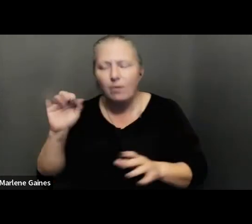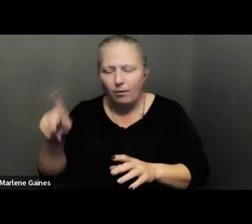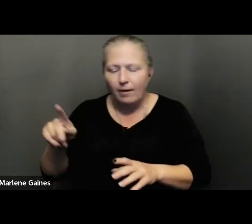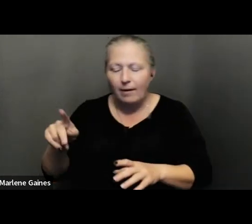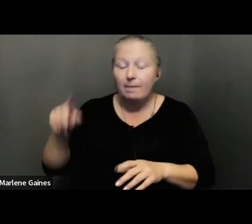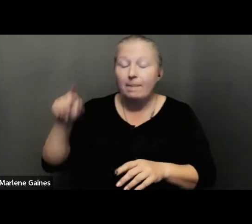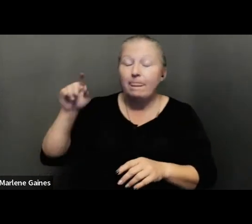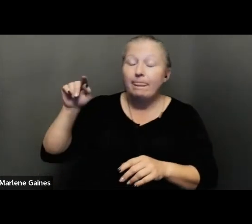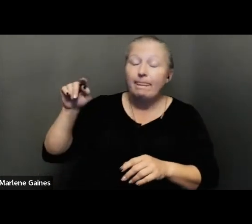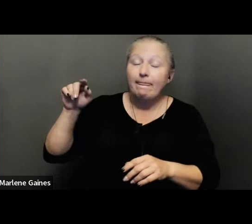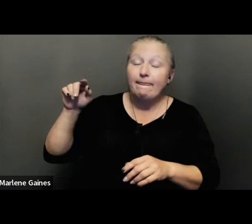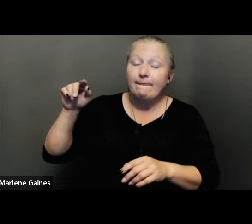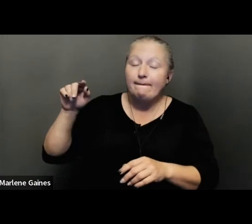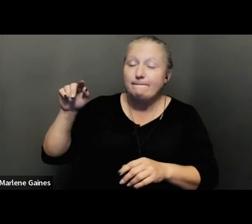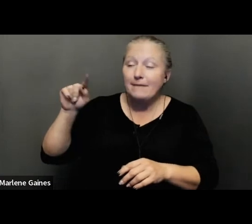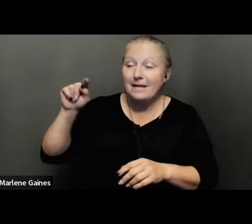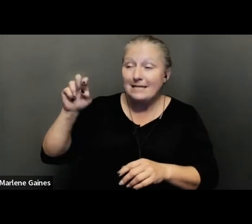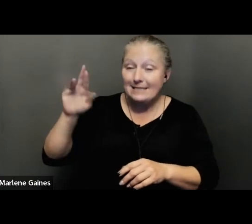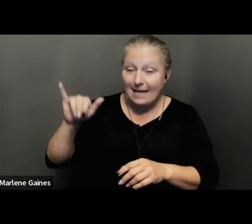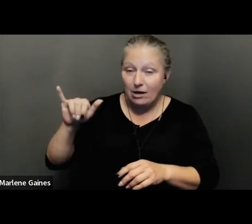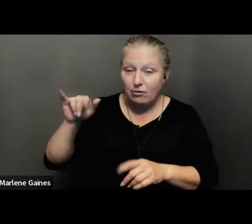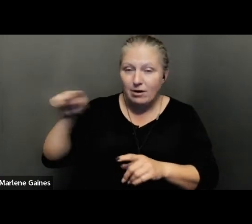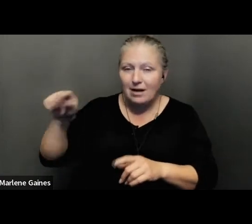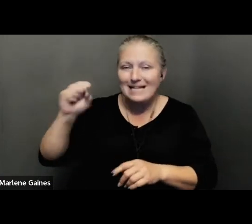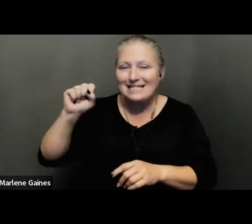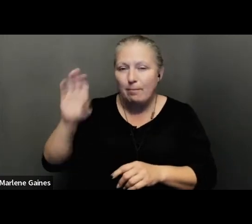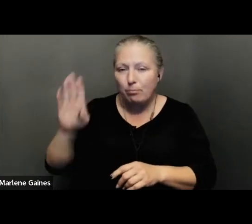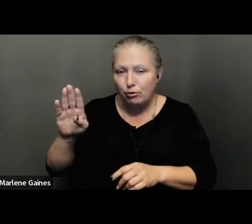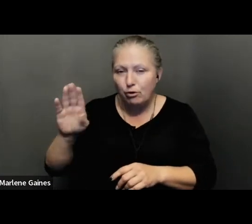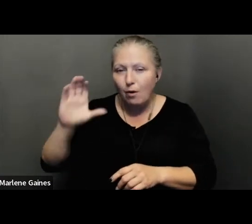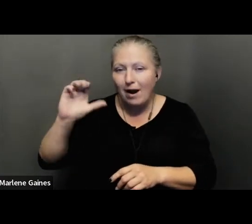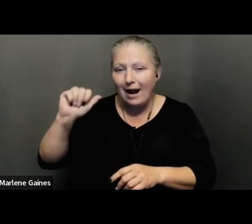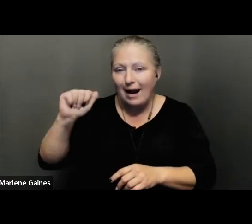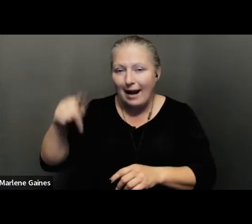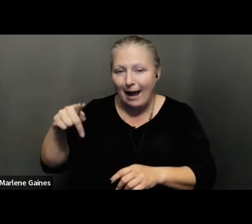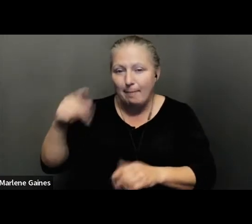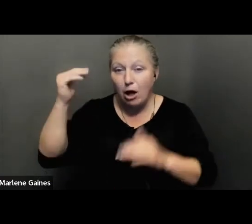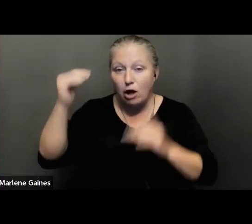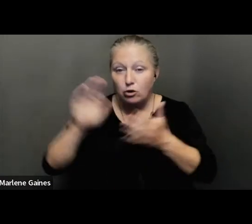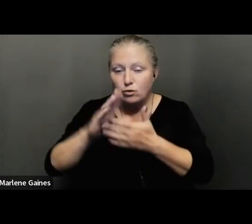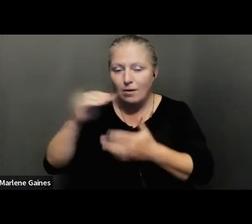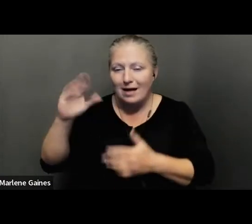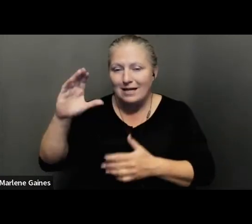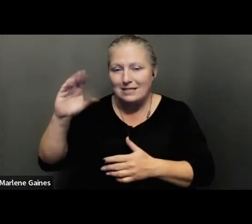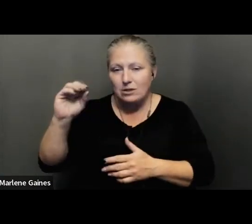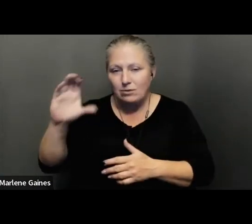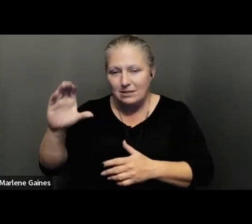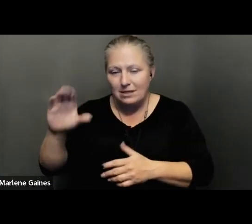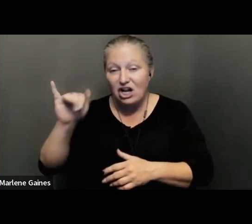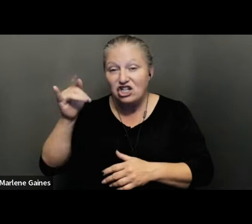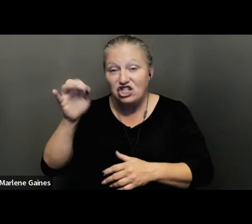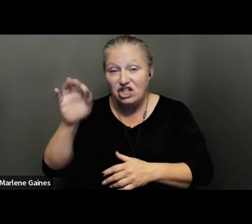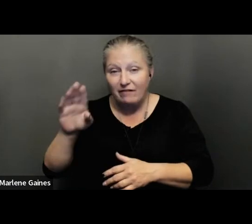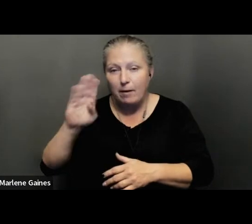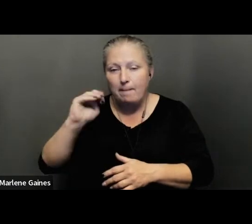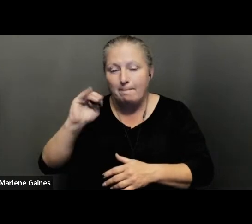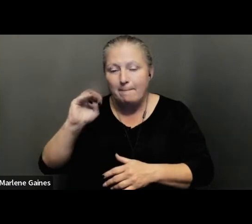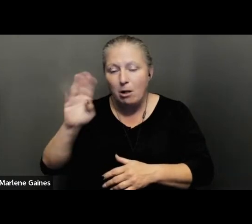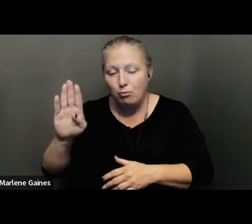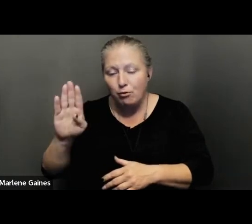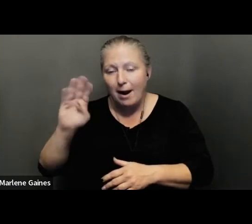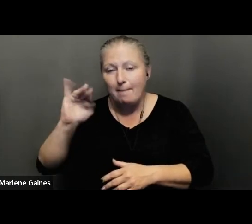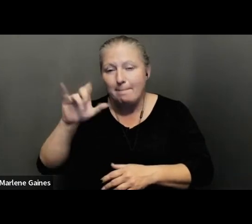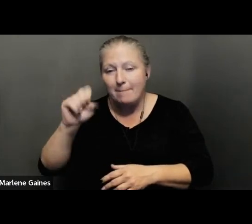So, Terry, you are San Bruno, CAP, Adult School, and COC. Jennifer is Millbrae, Mills, and